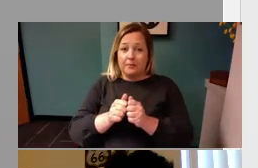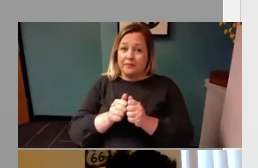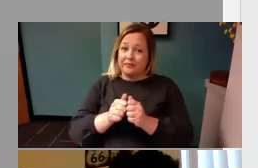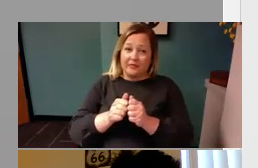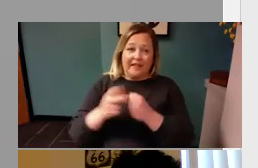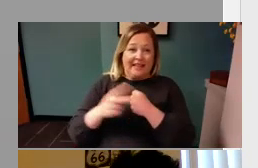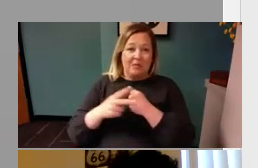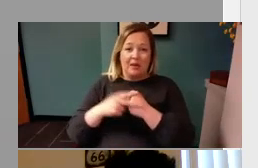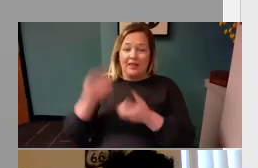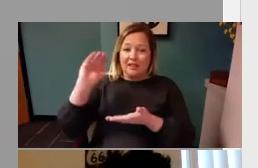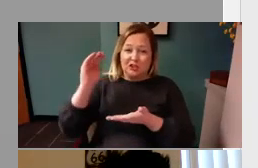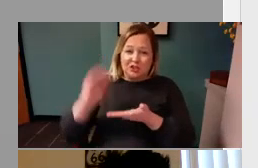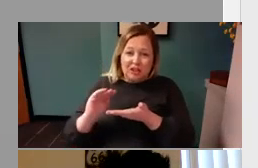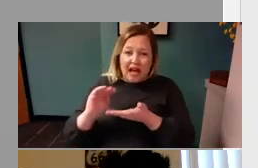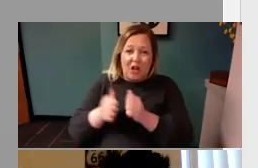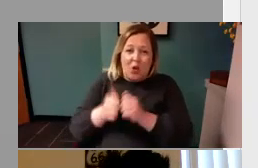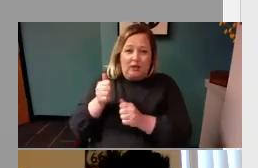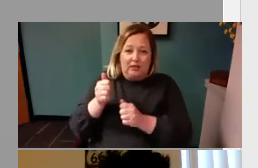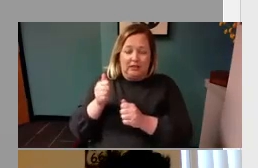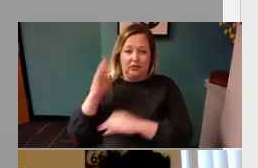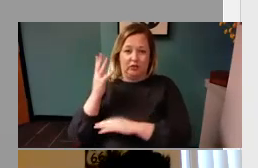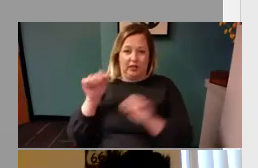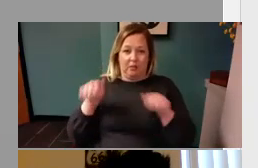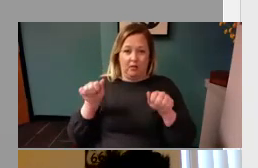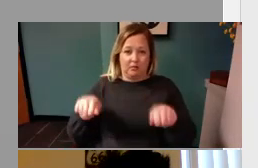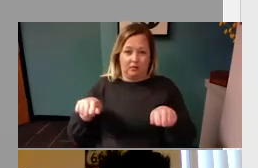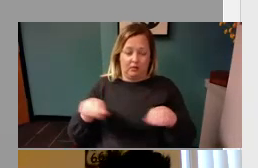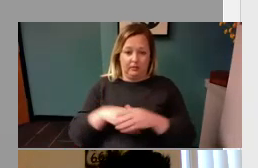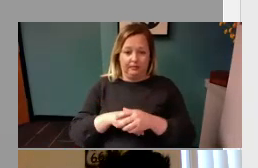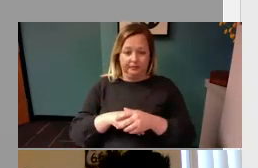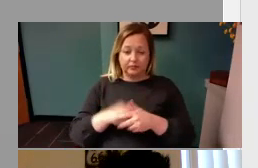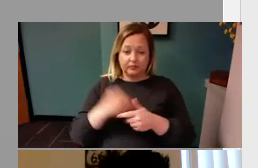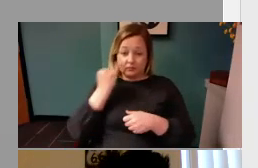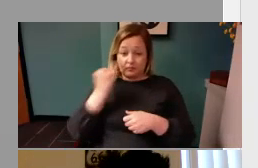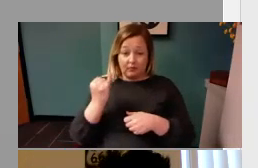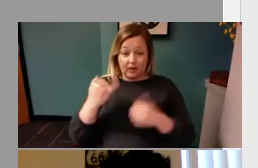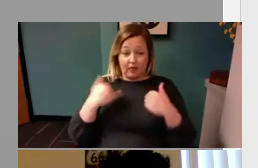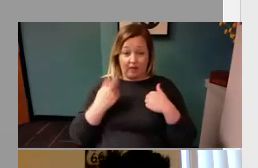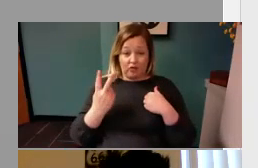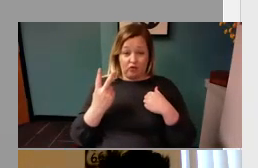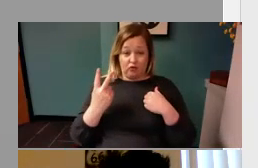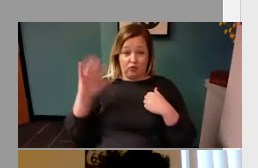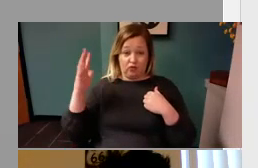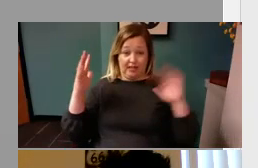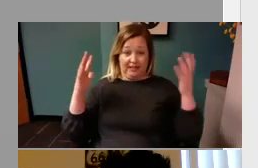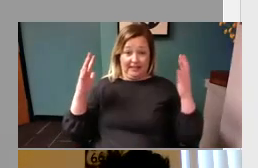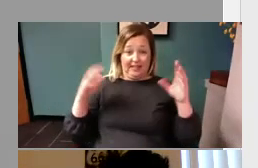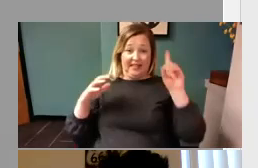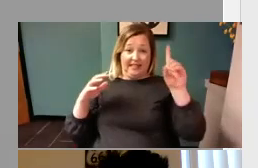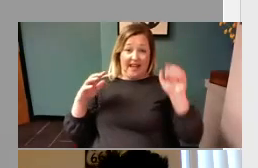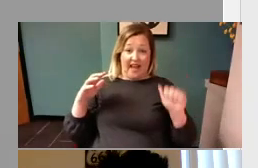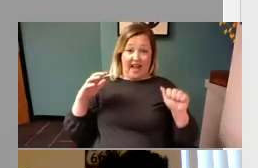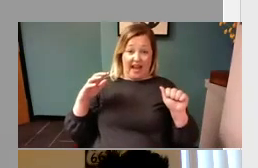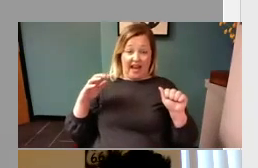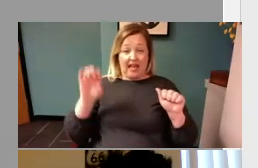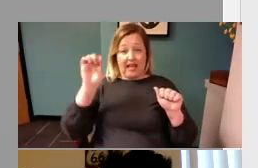possible, right? So if we have multiple trees like this, if we wanted to join the tree DA with the tree EB, we would